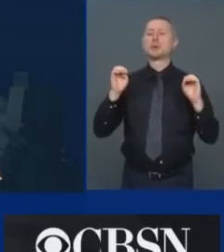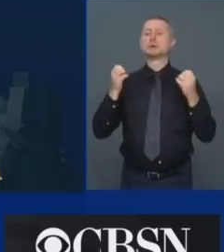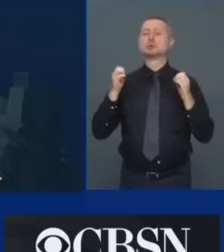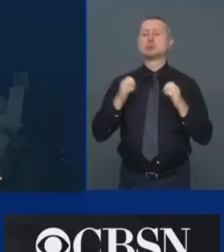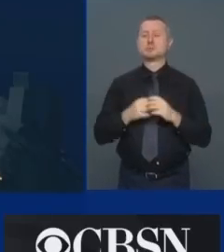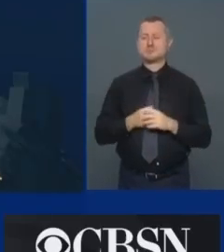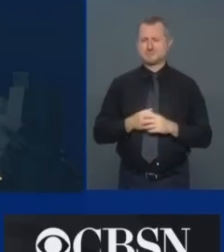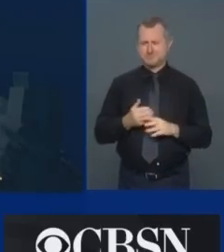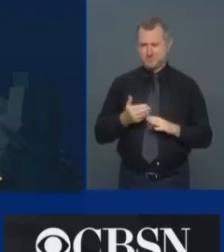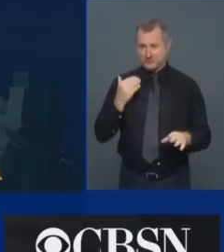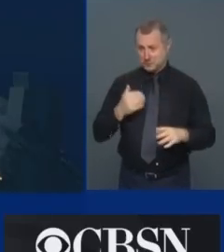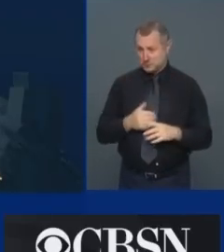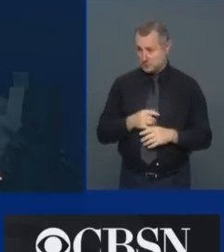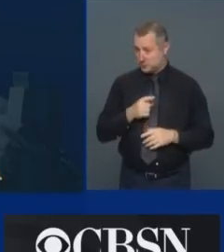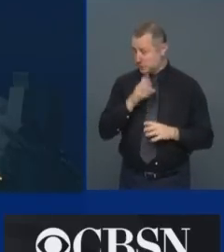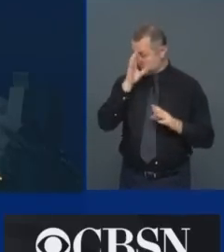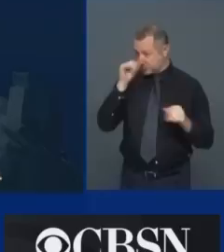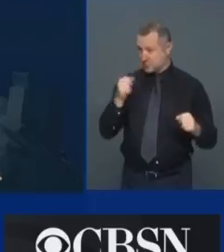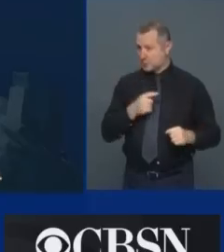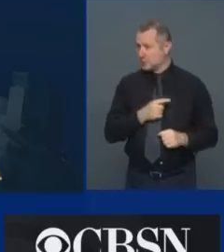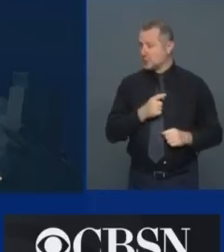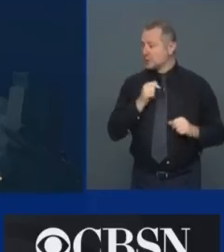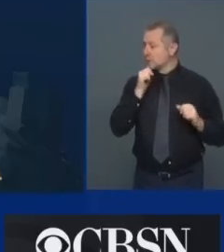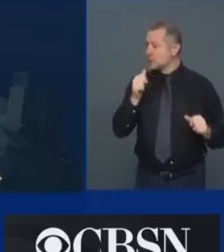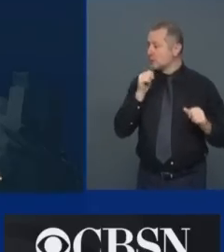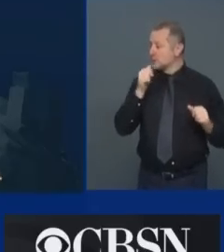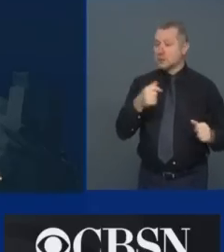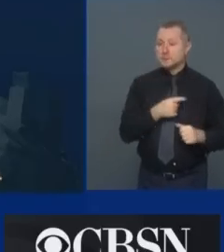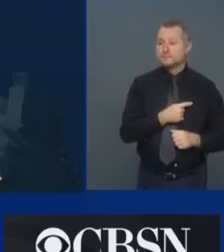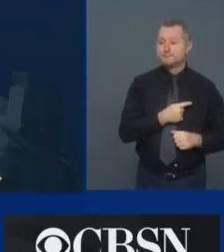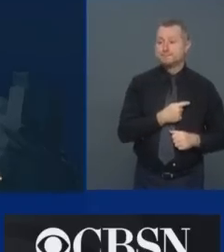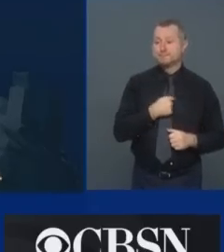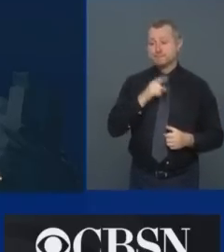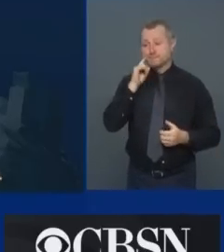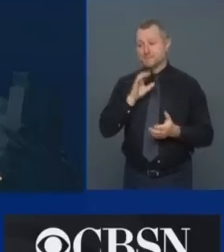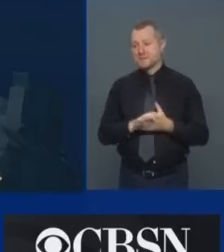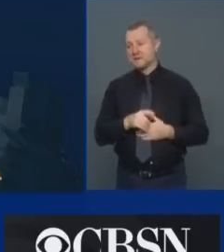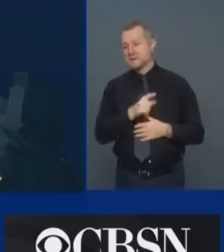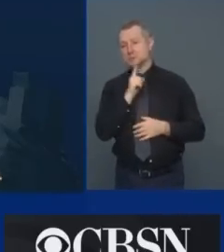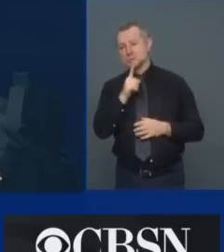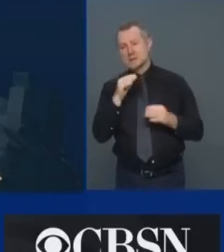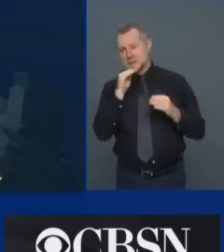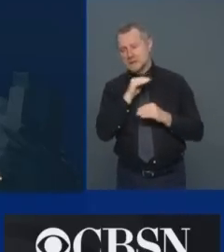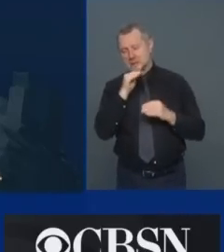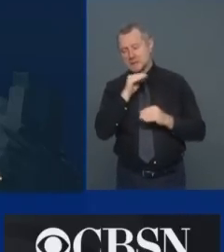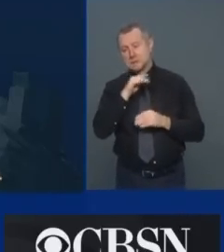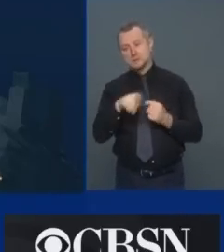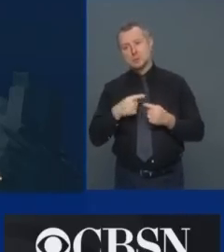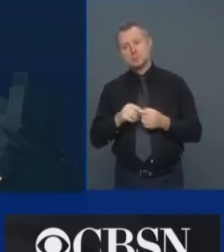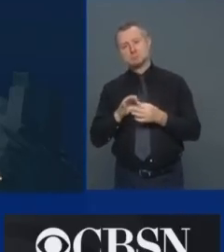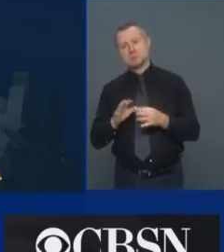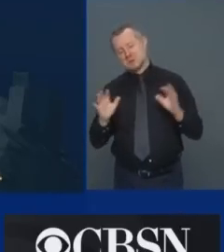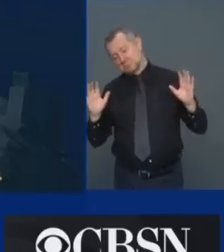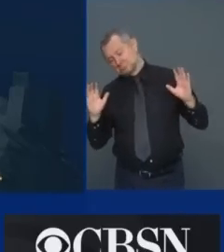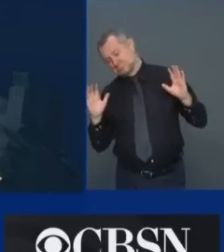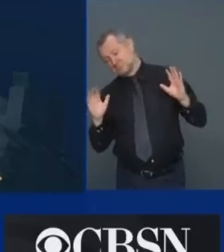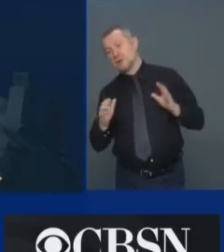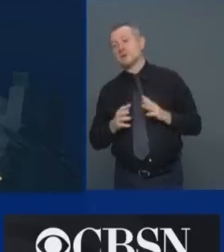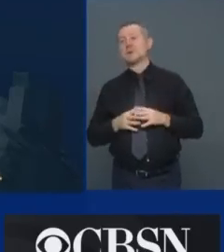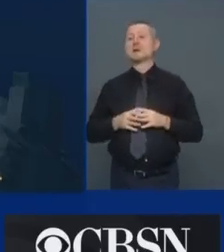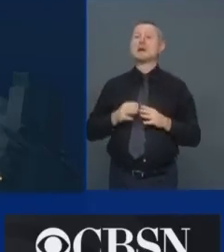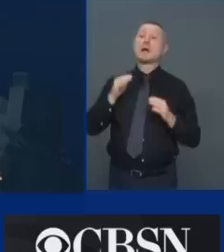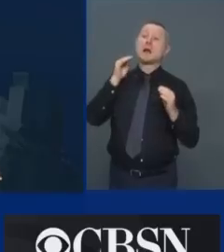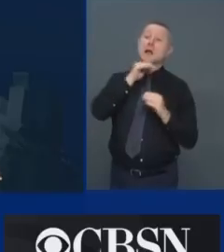denial about COVID. I believe he was actually lying about COVID. But lying,